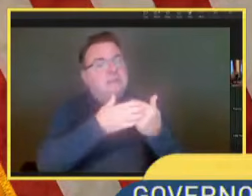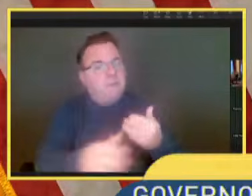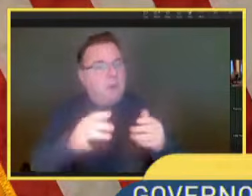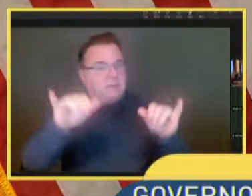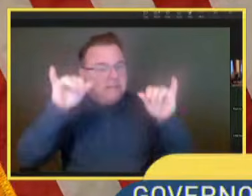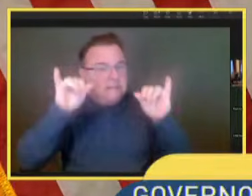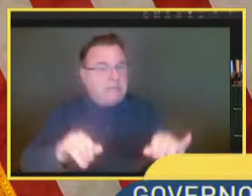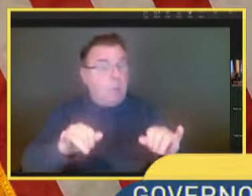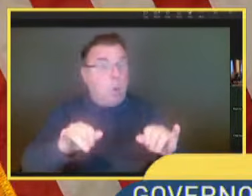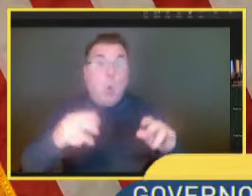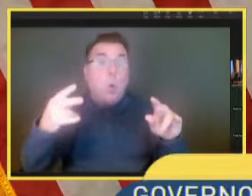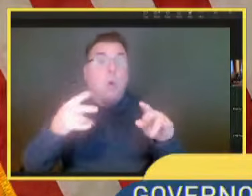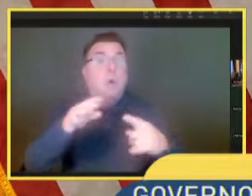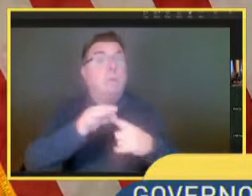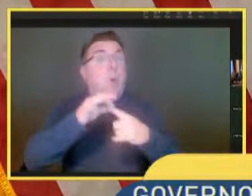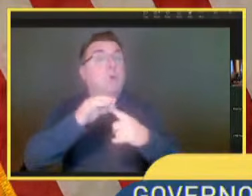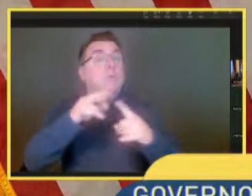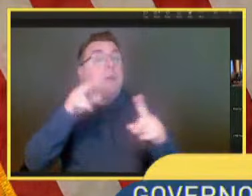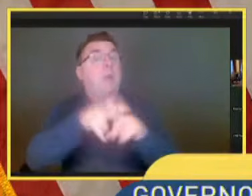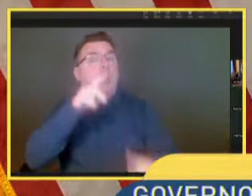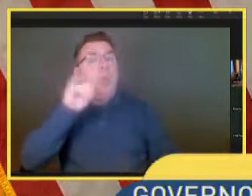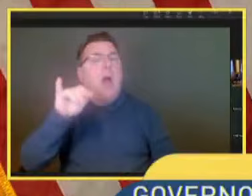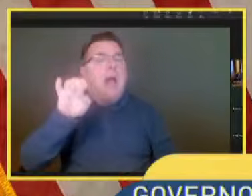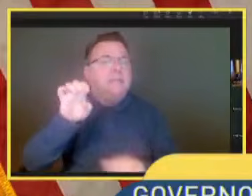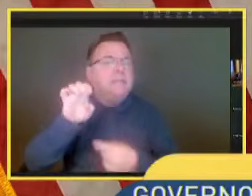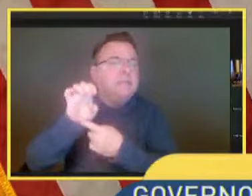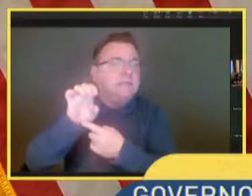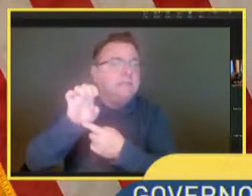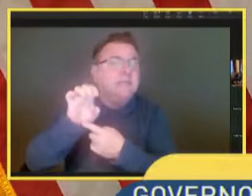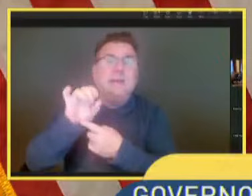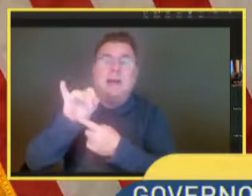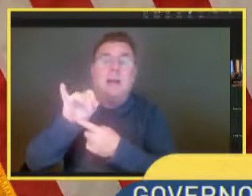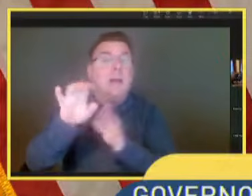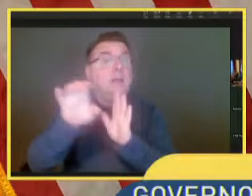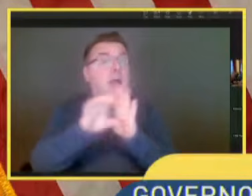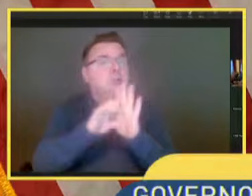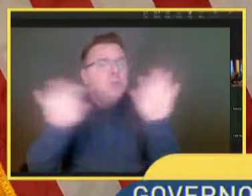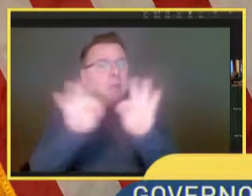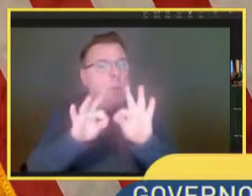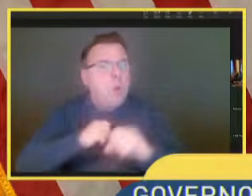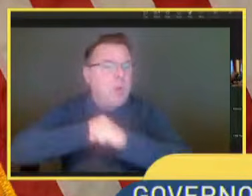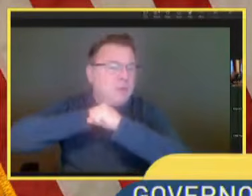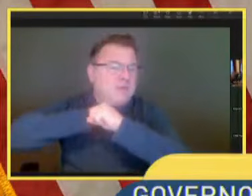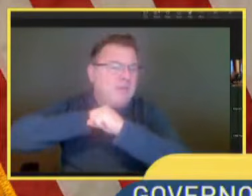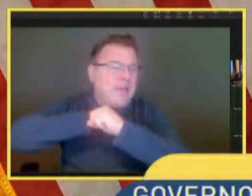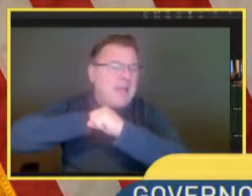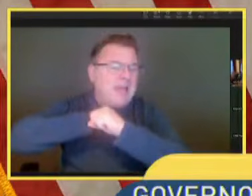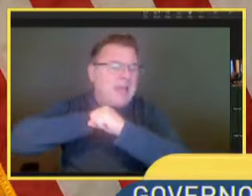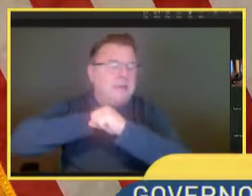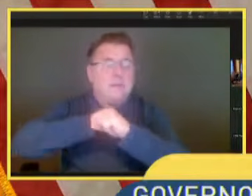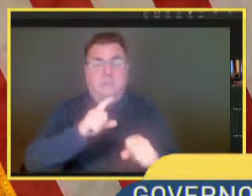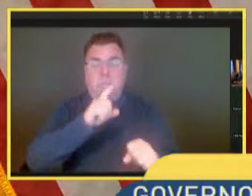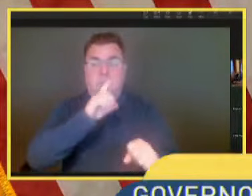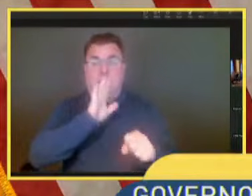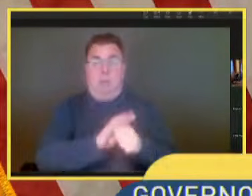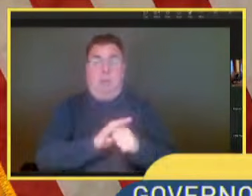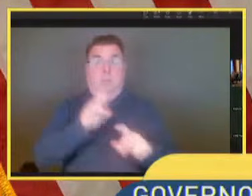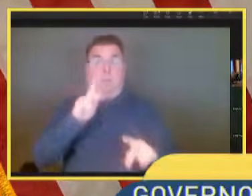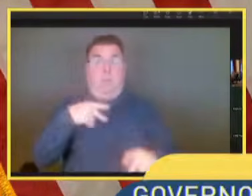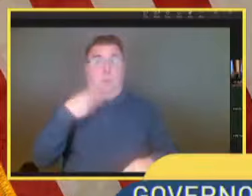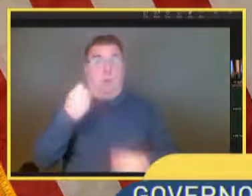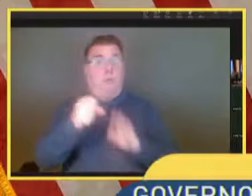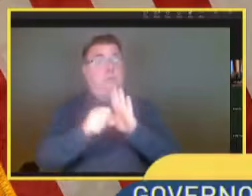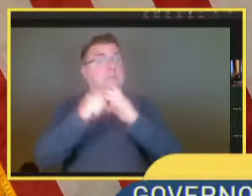ICE. The Constitution matters. We will defend it and ensure the people of our state are safe and secure in their